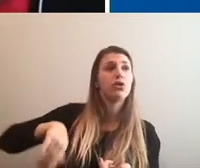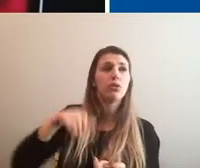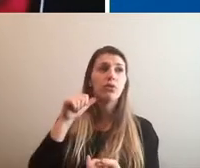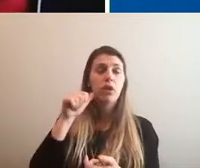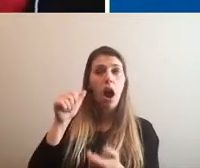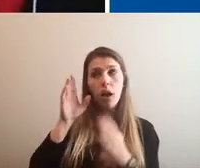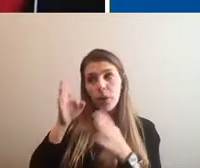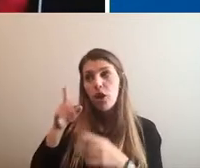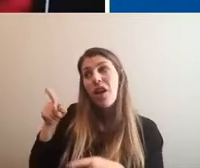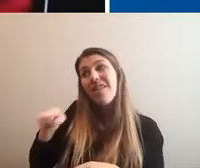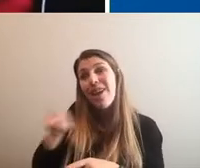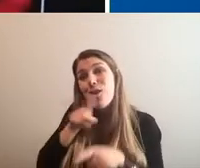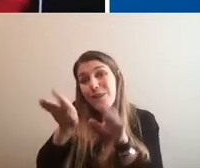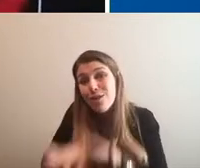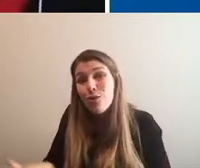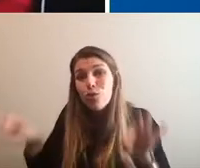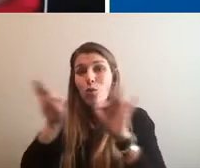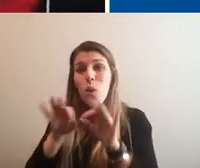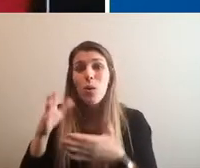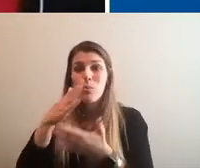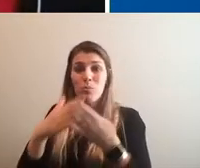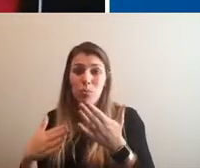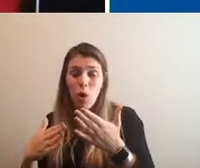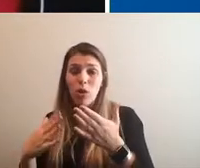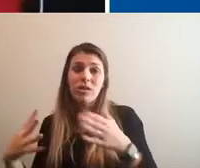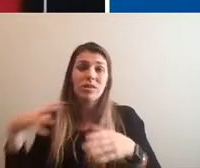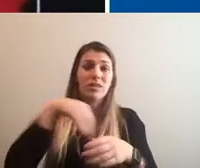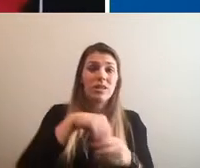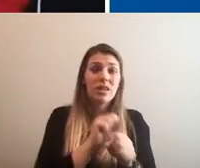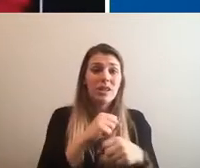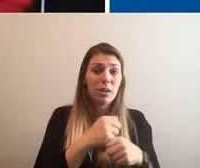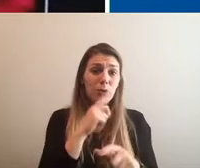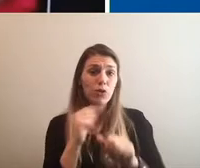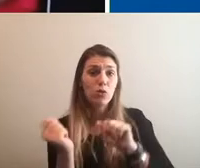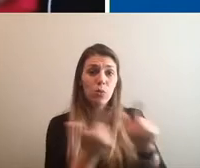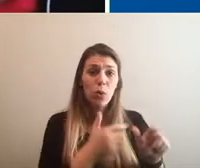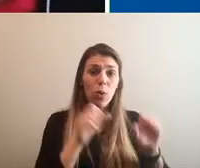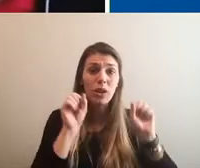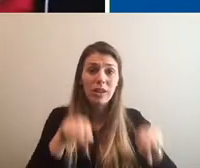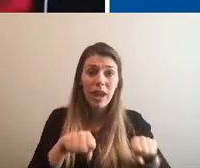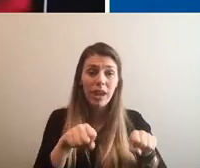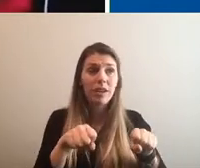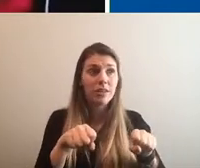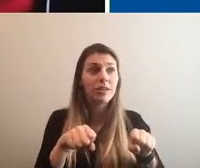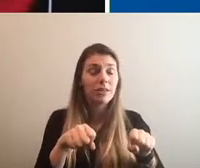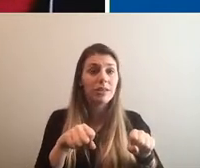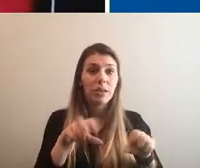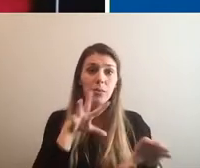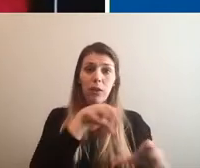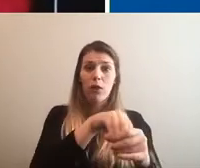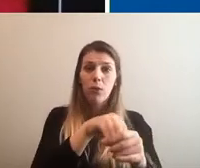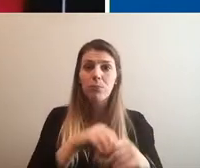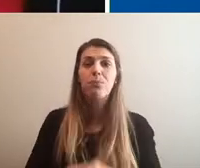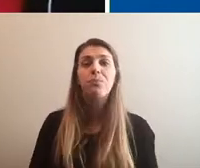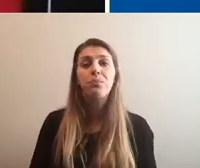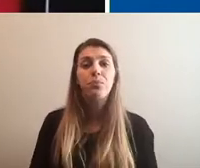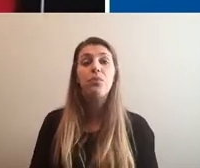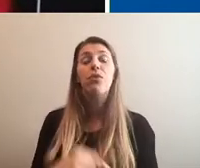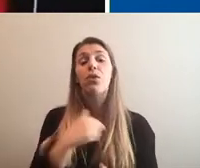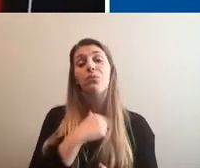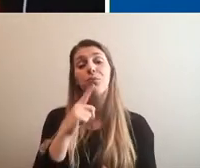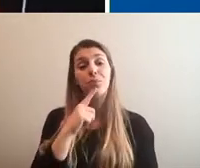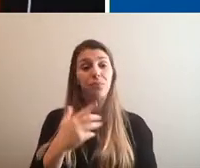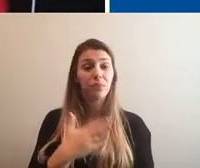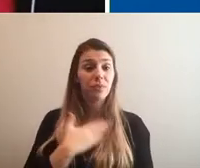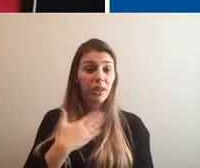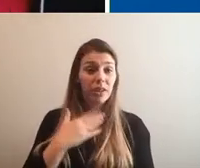the critical ingredient in making us all capable of being seen. So we're grateful to